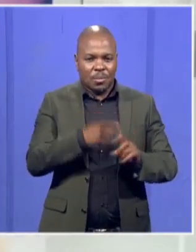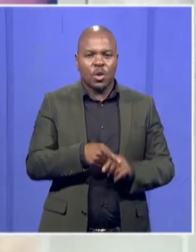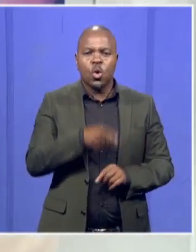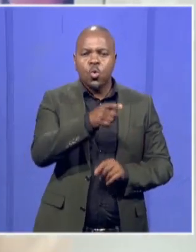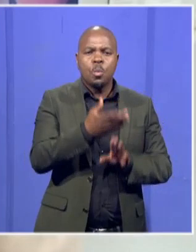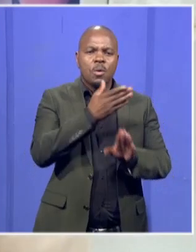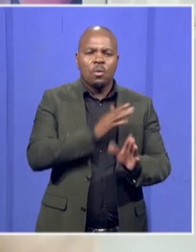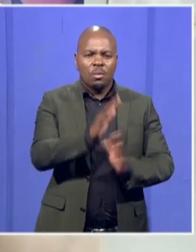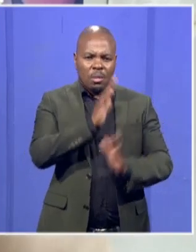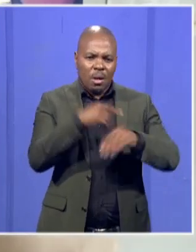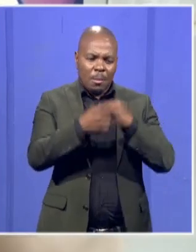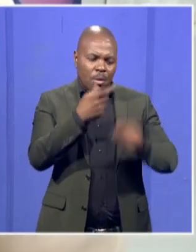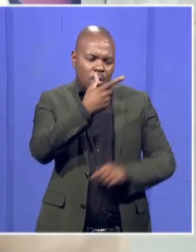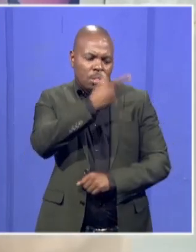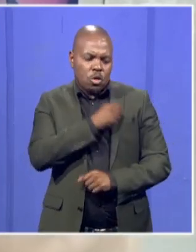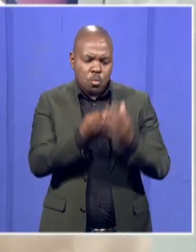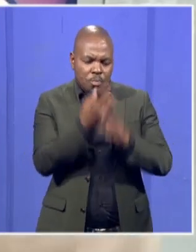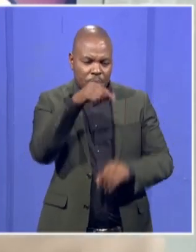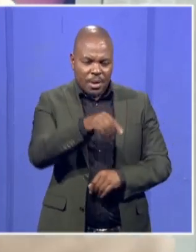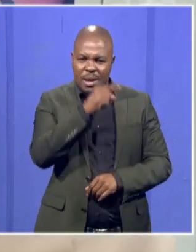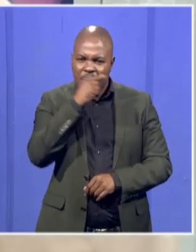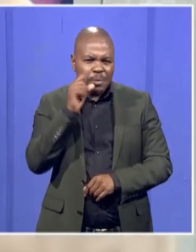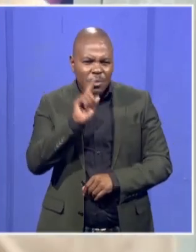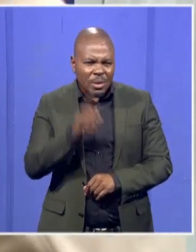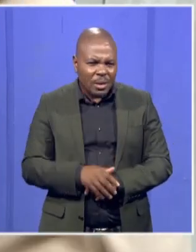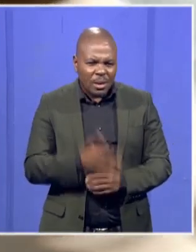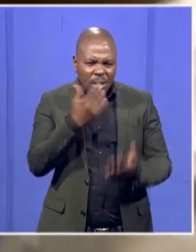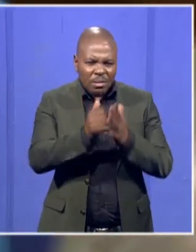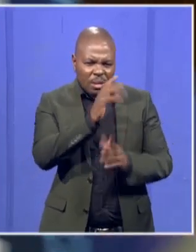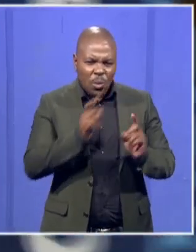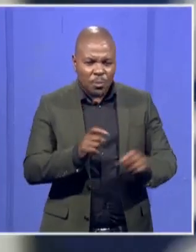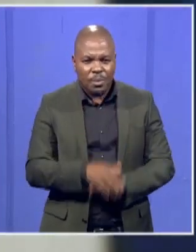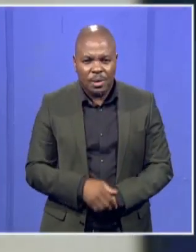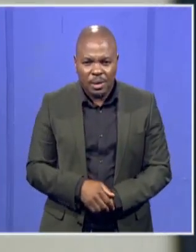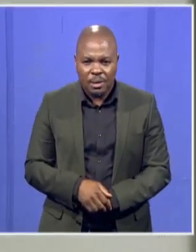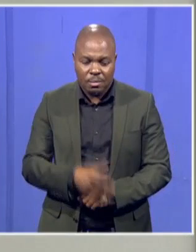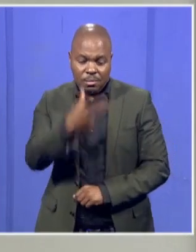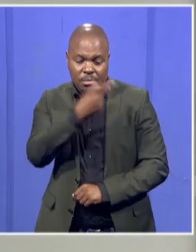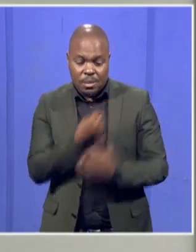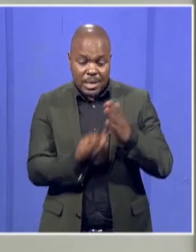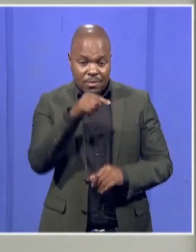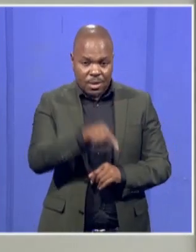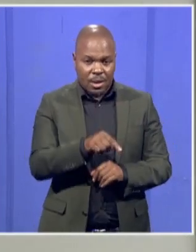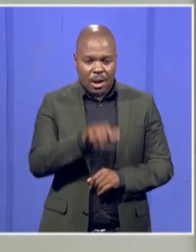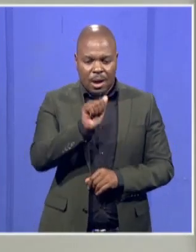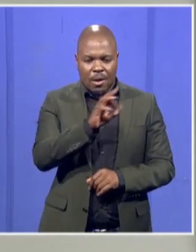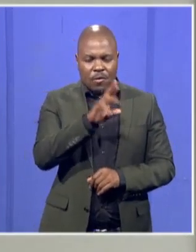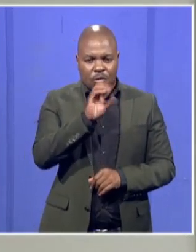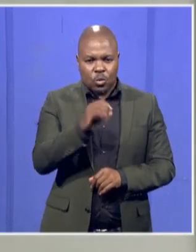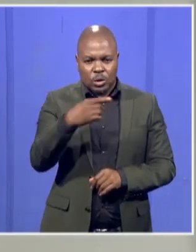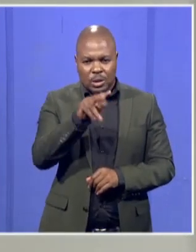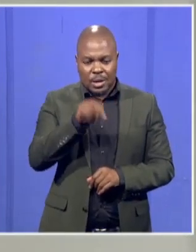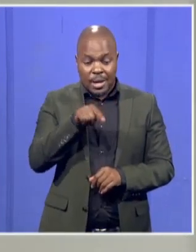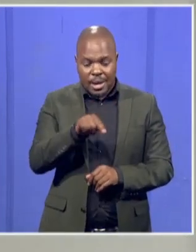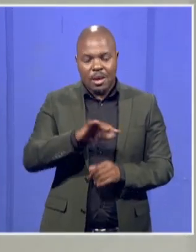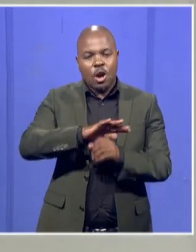us about the vaccine that you've developed here. You have a name now. Just talk to us about that quickly. So the vaccine developed here at Afrigen, which is the